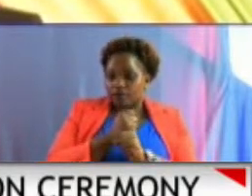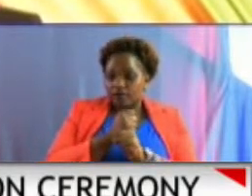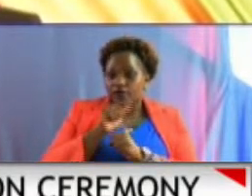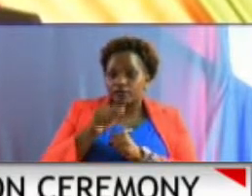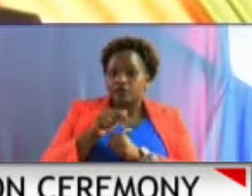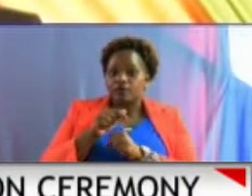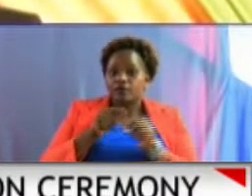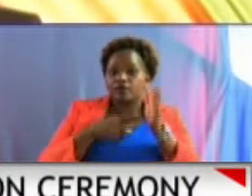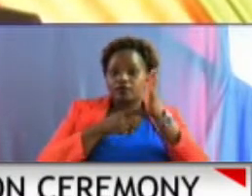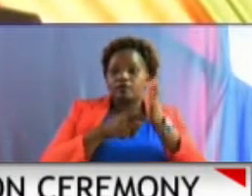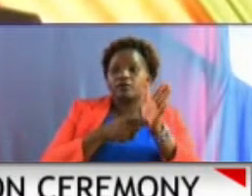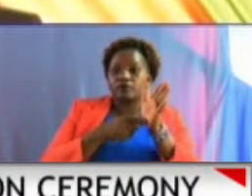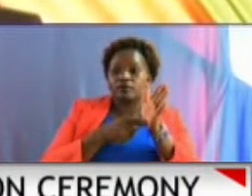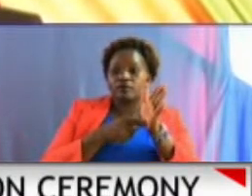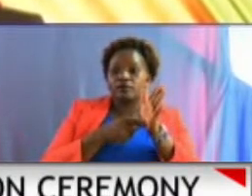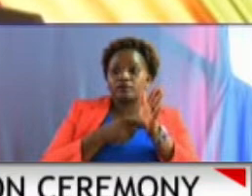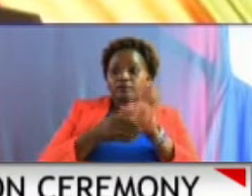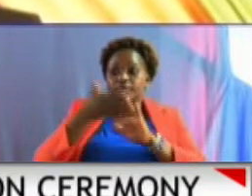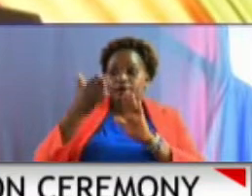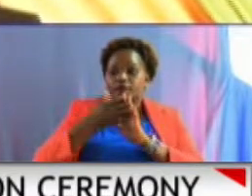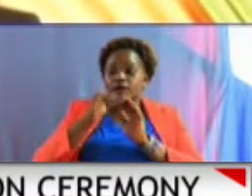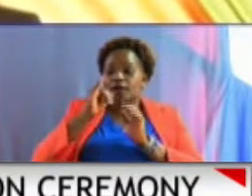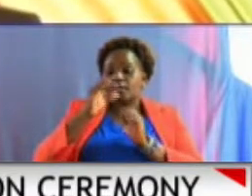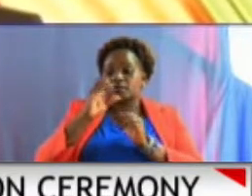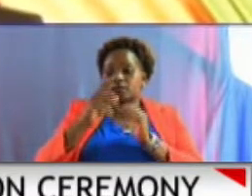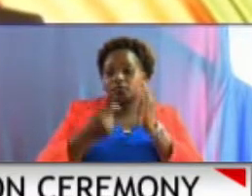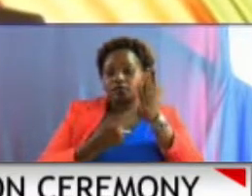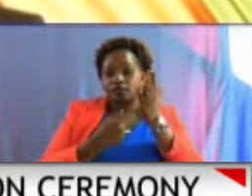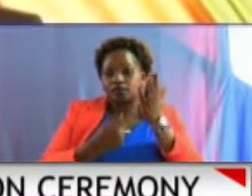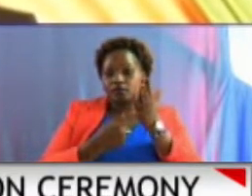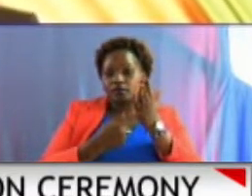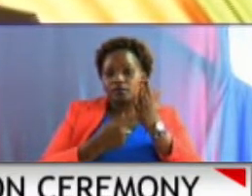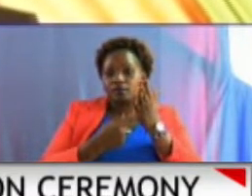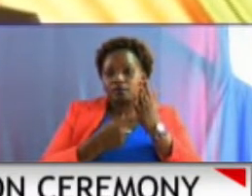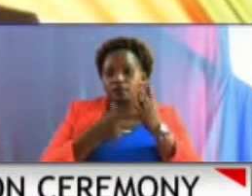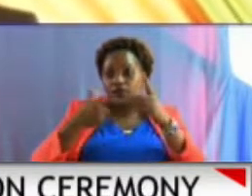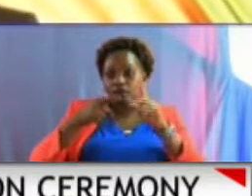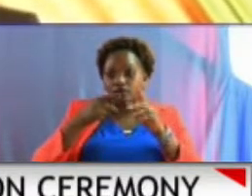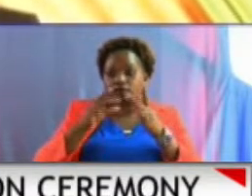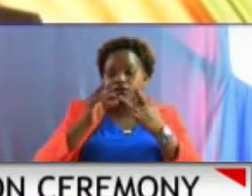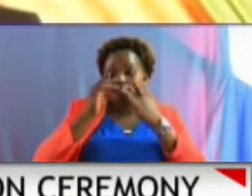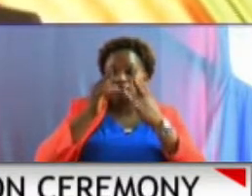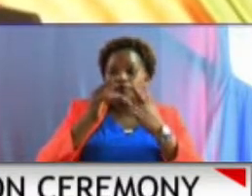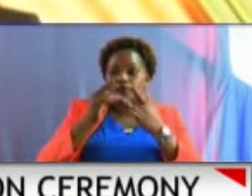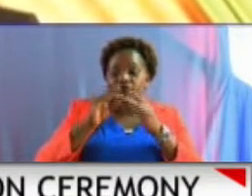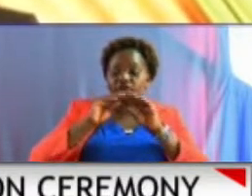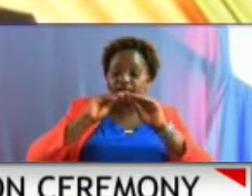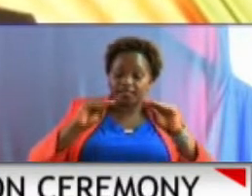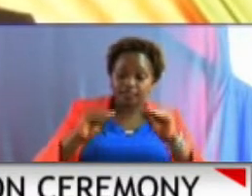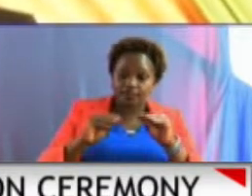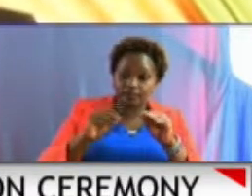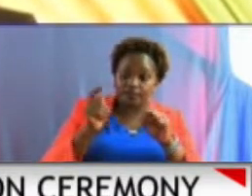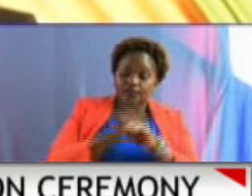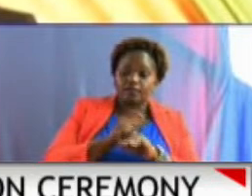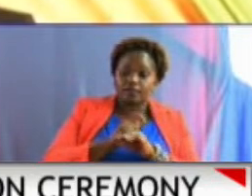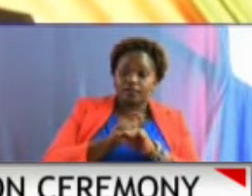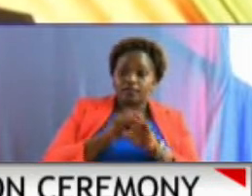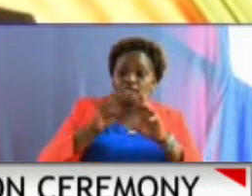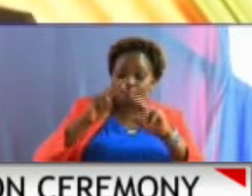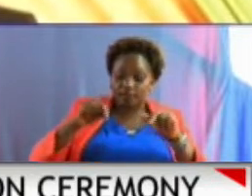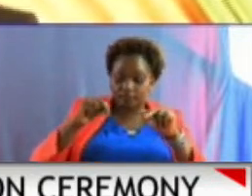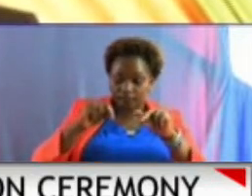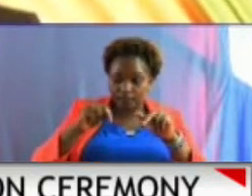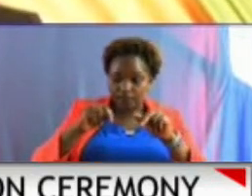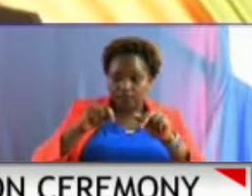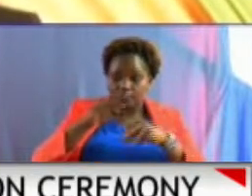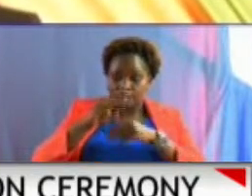therefore necessitates us to quickly adapt to ICT and make it the norm, especially for the teaching, training, research, and for the day-to-day